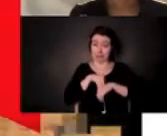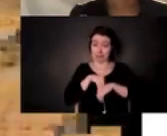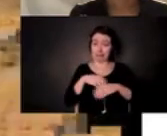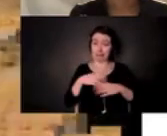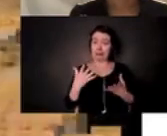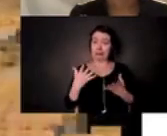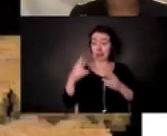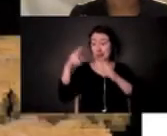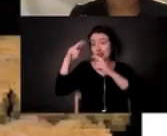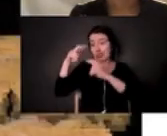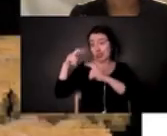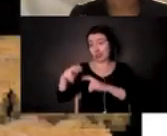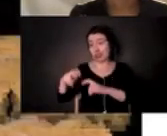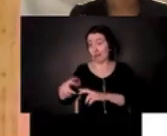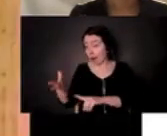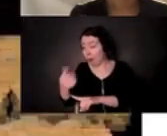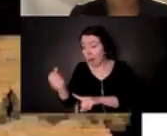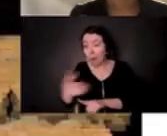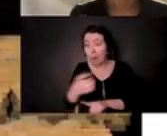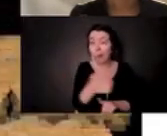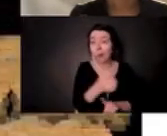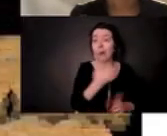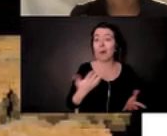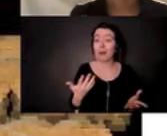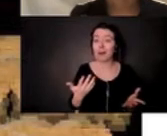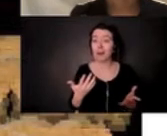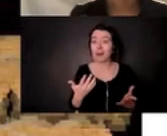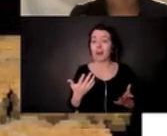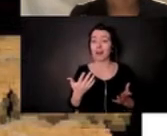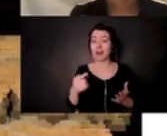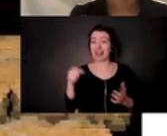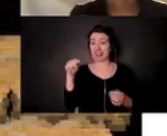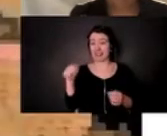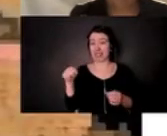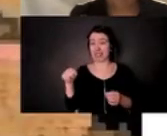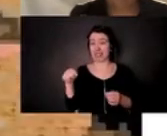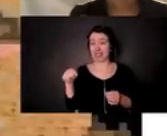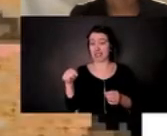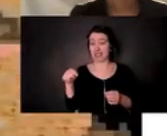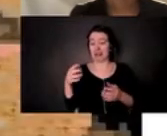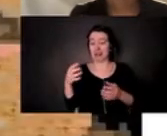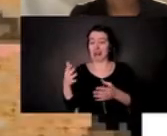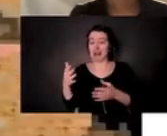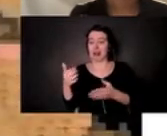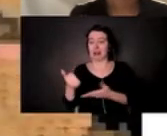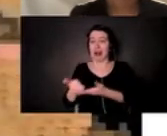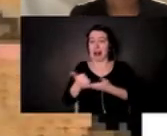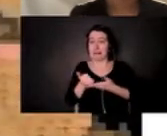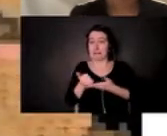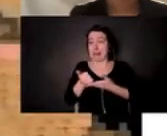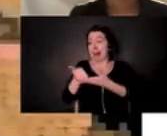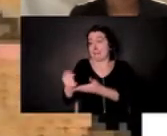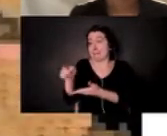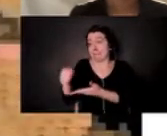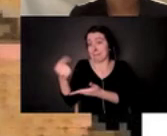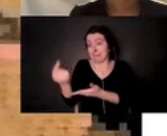all of these strands have helped her to think about how to repair past damage, whether that's when I